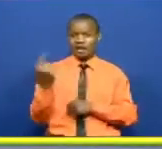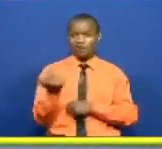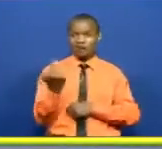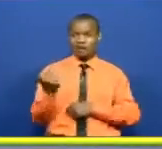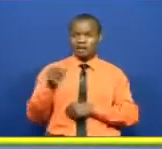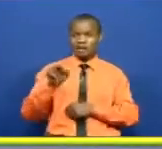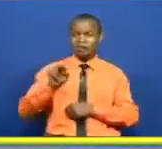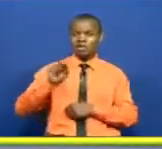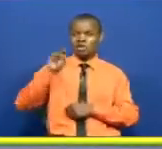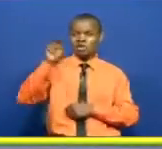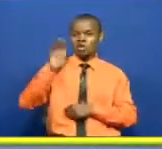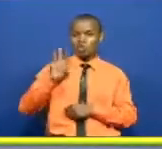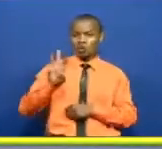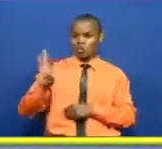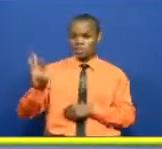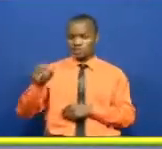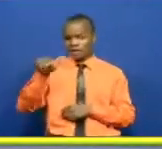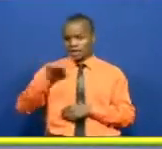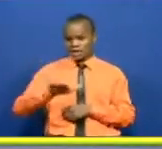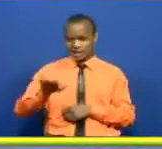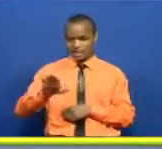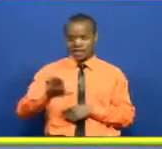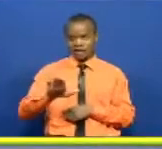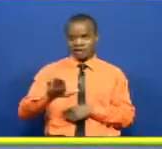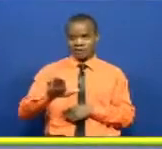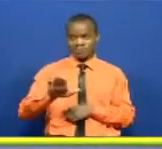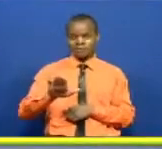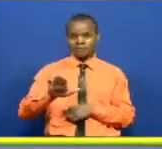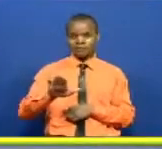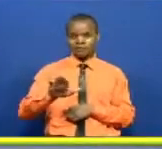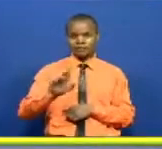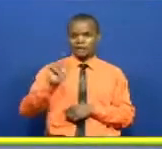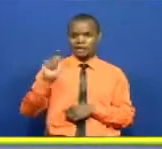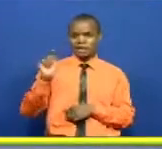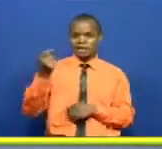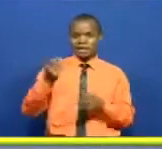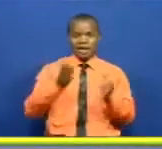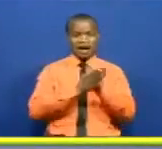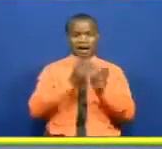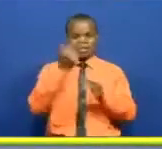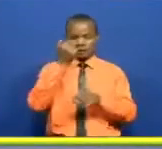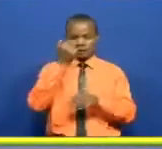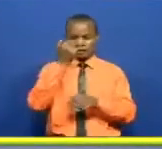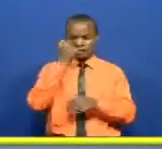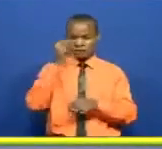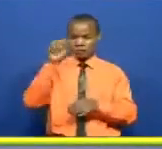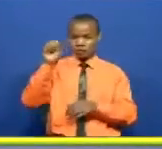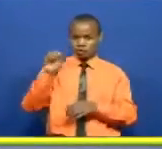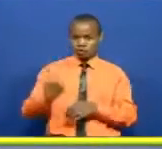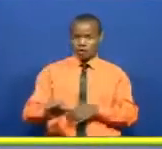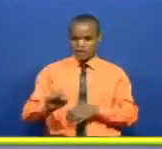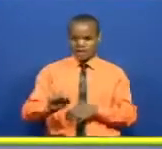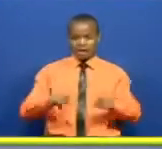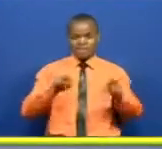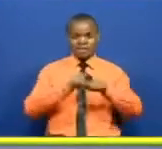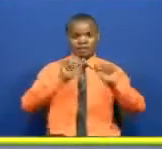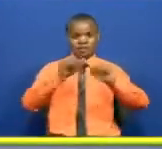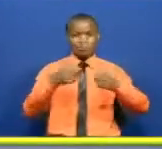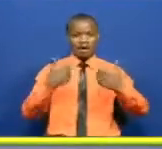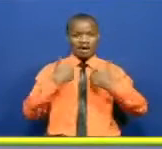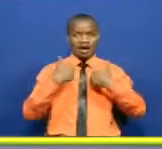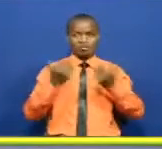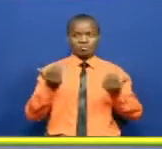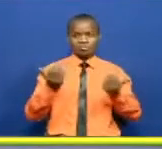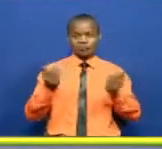the northwestern part of the country. And this is along the border of Kenya and South Sudan, where there will be wet conditions over a